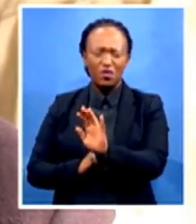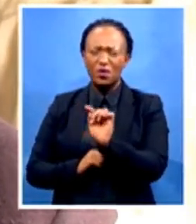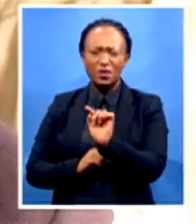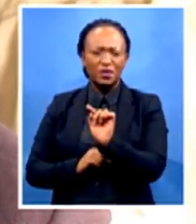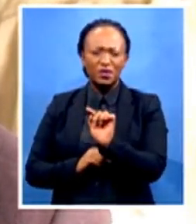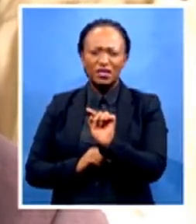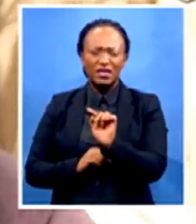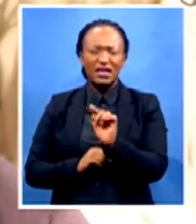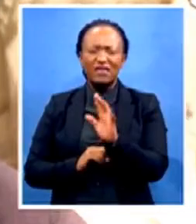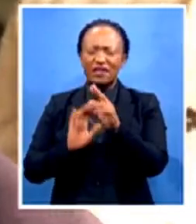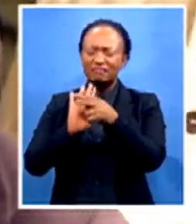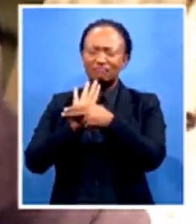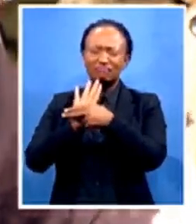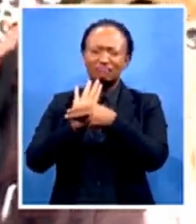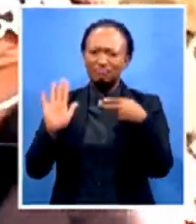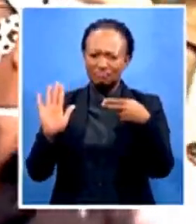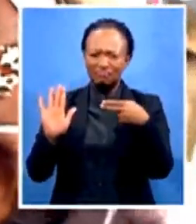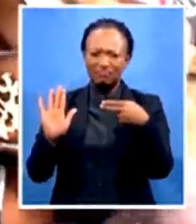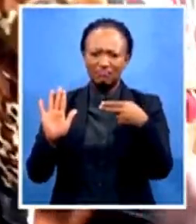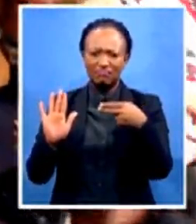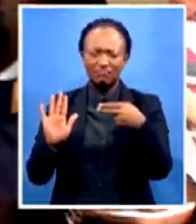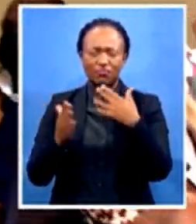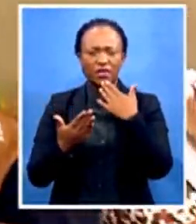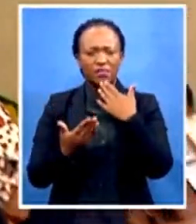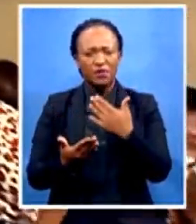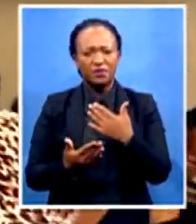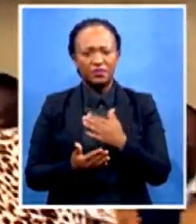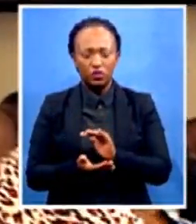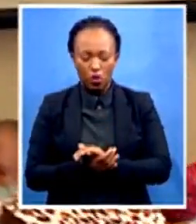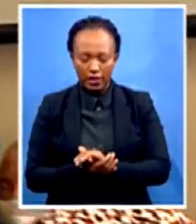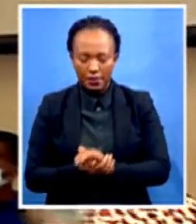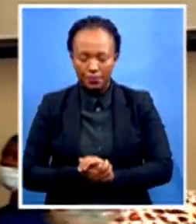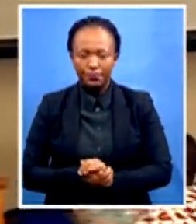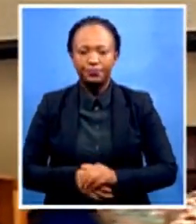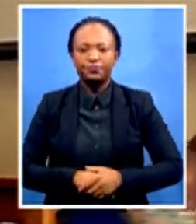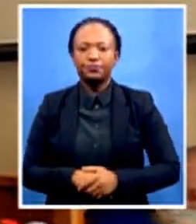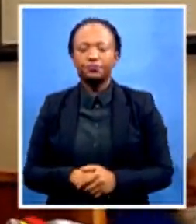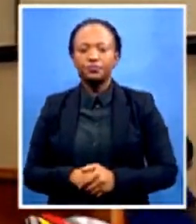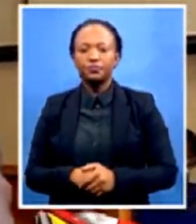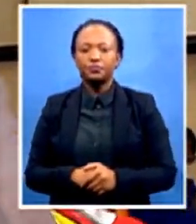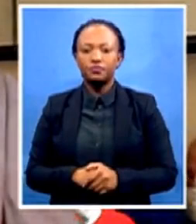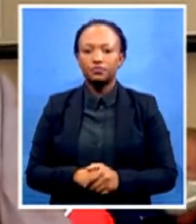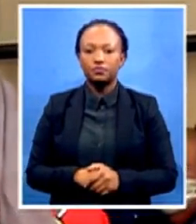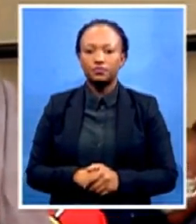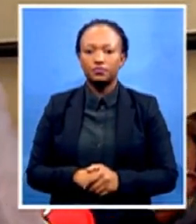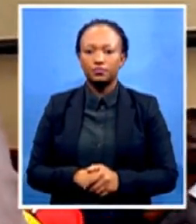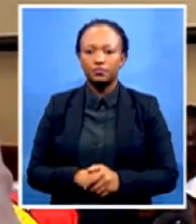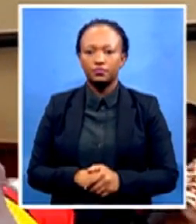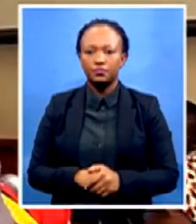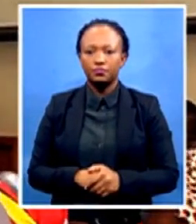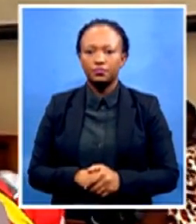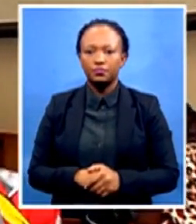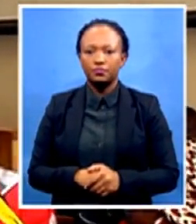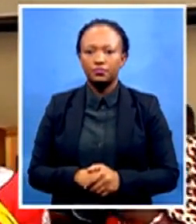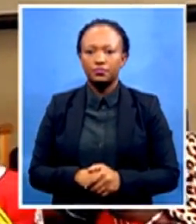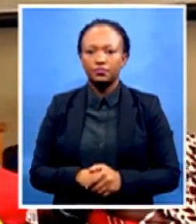Siyabonga. Thokozani. It's a roll of the dice, Desiree. Any day could